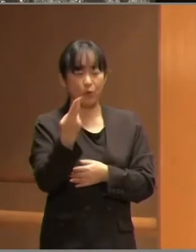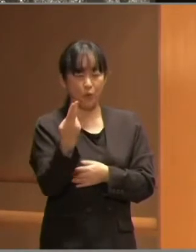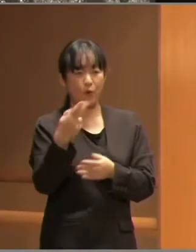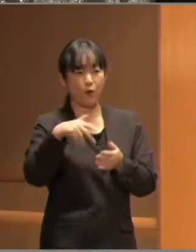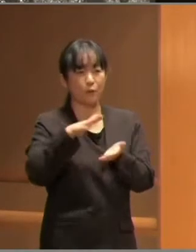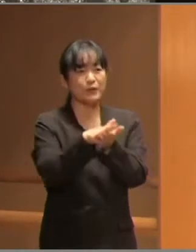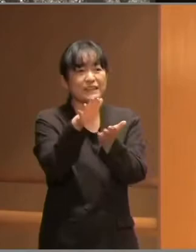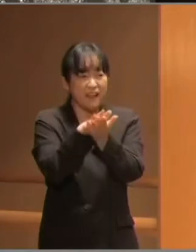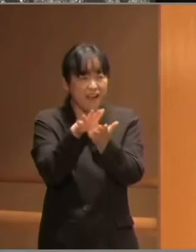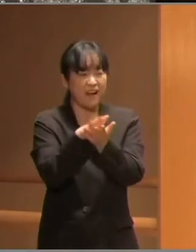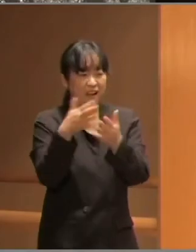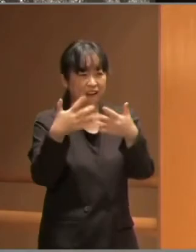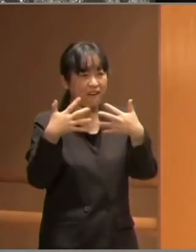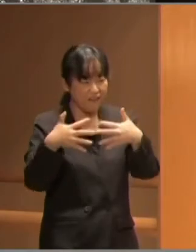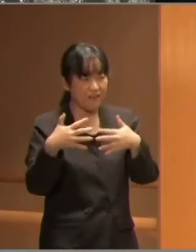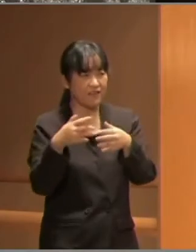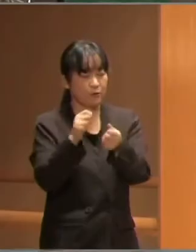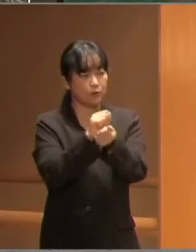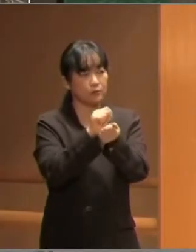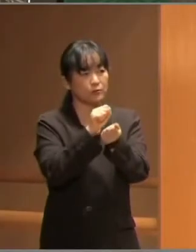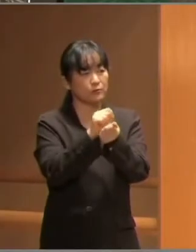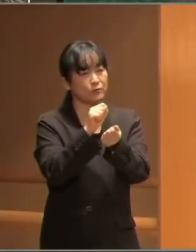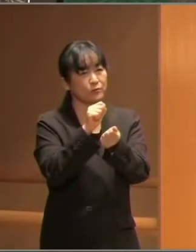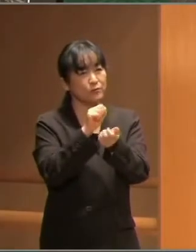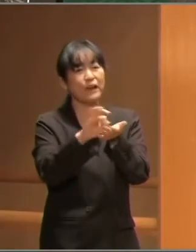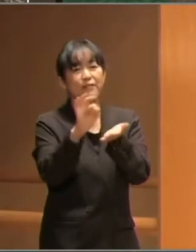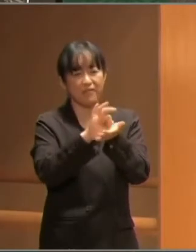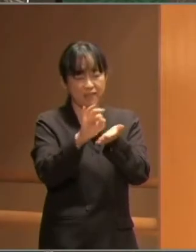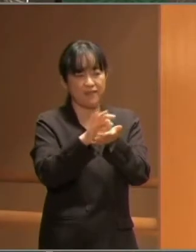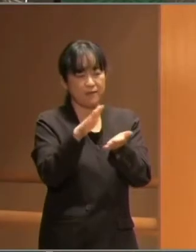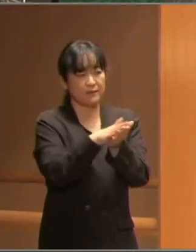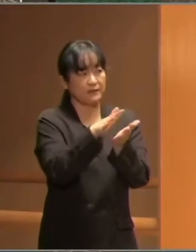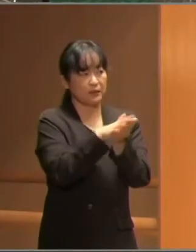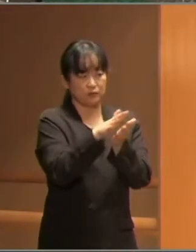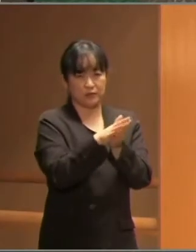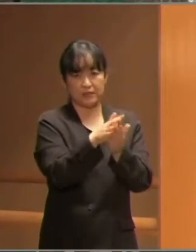photographs. And I myself took these pictures.